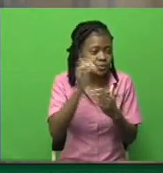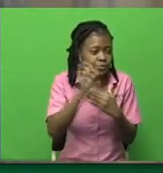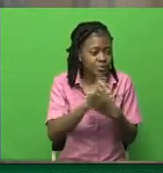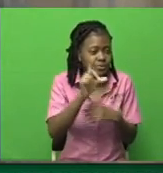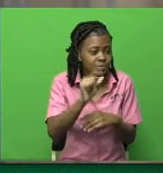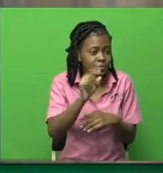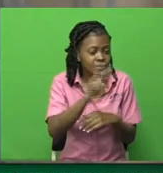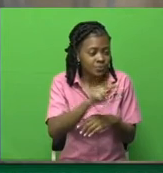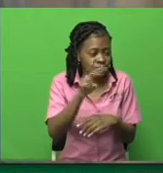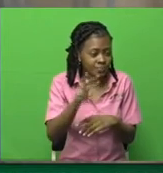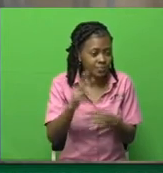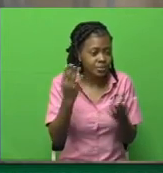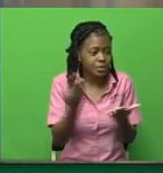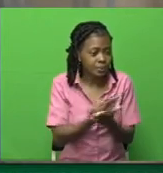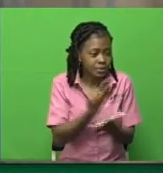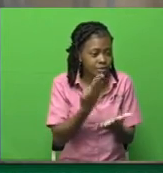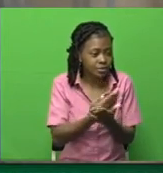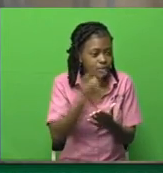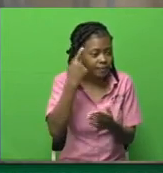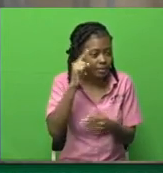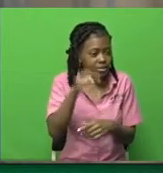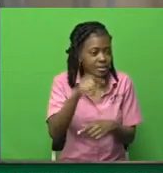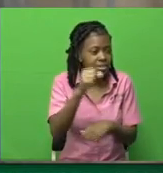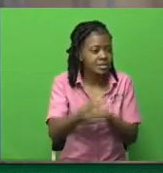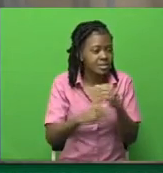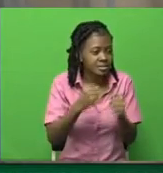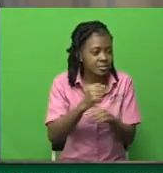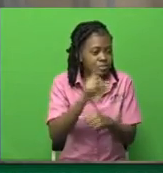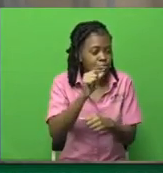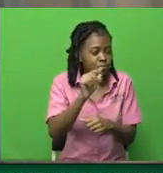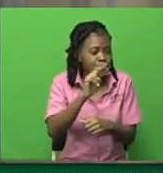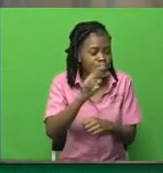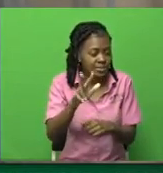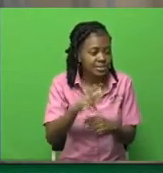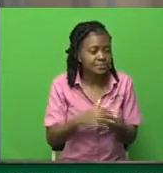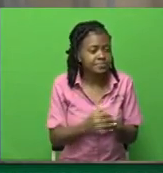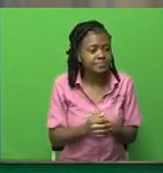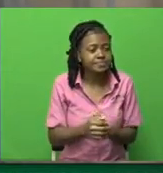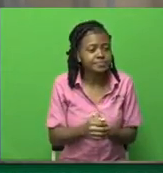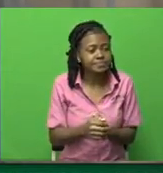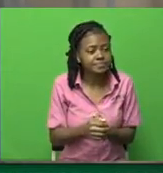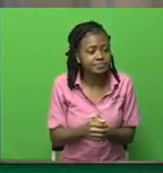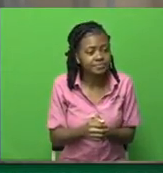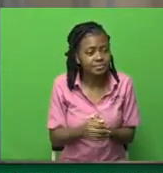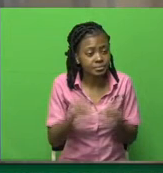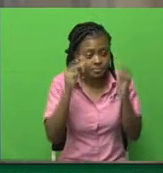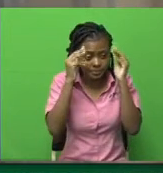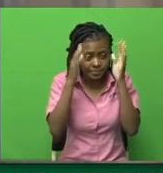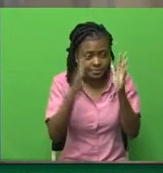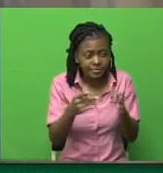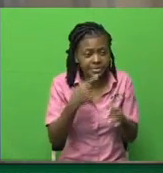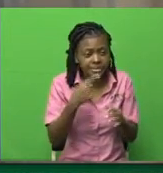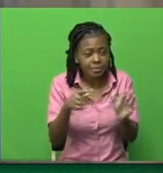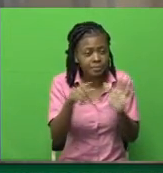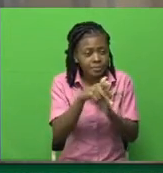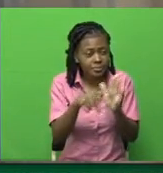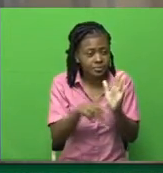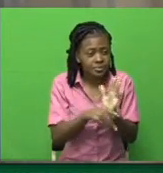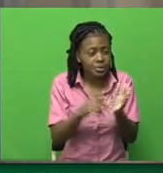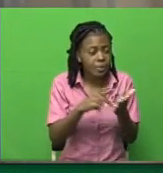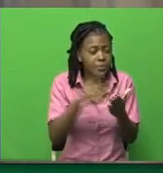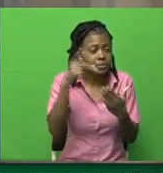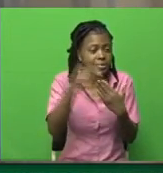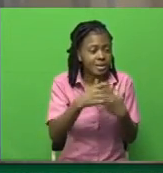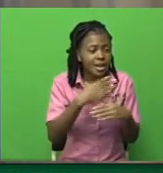statement of fiscal 2023. let me just to continue the policies programs and